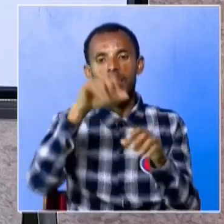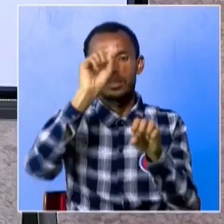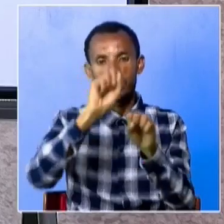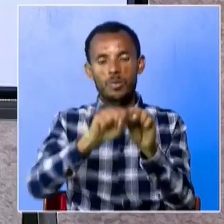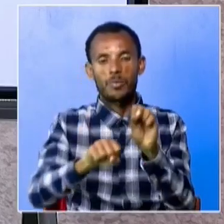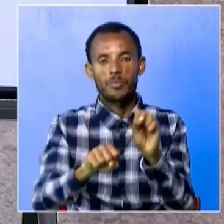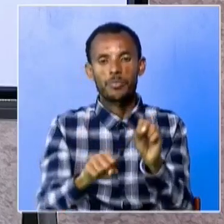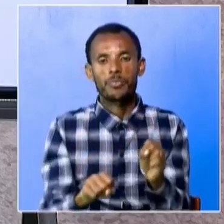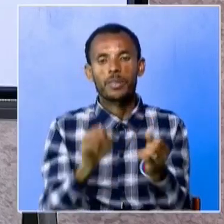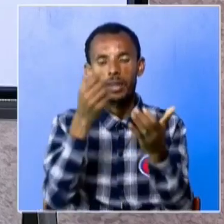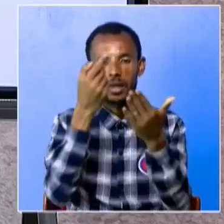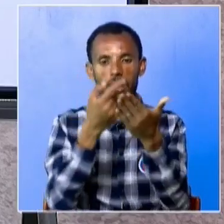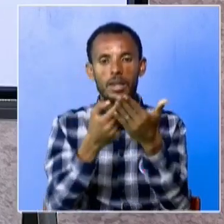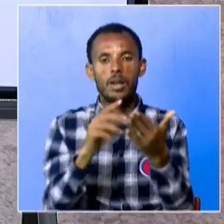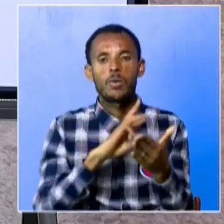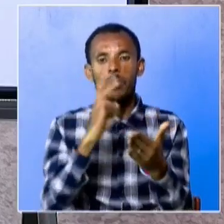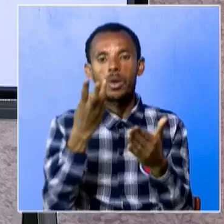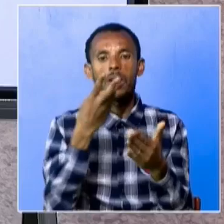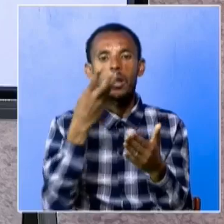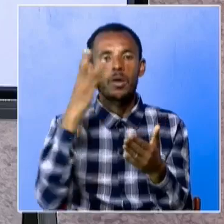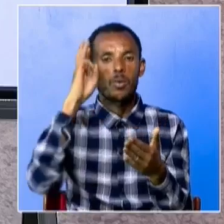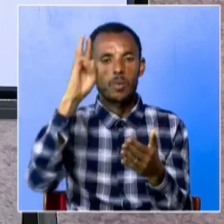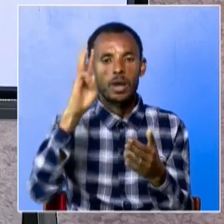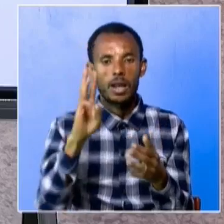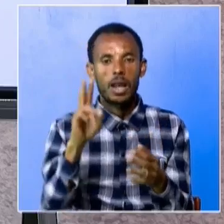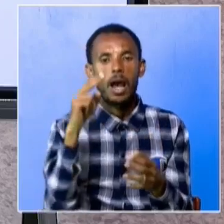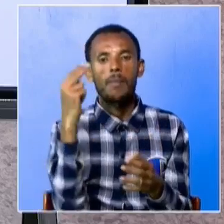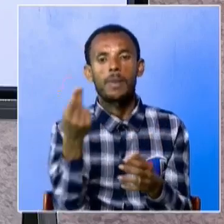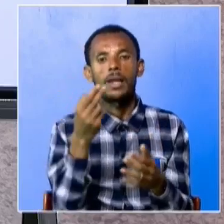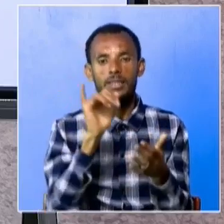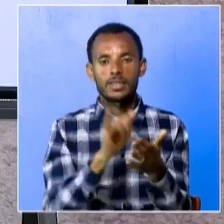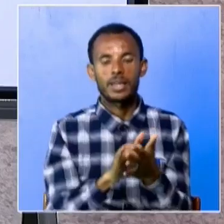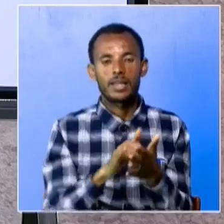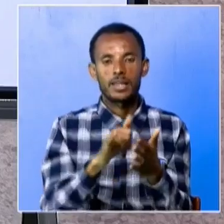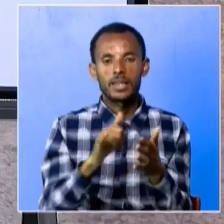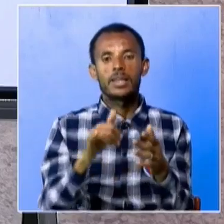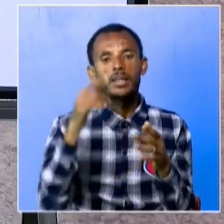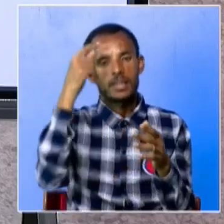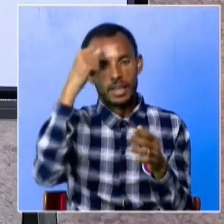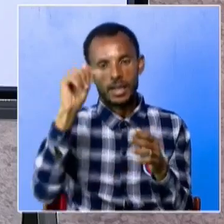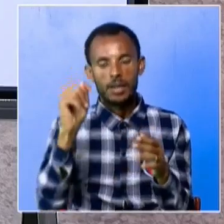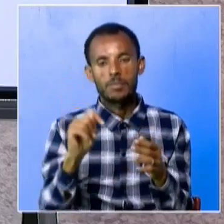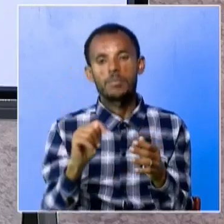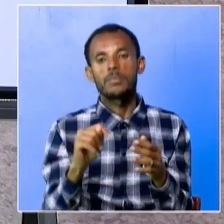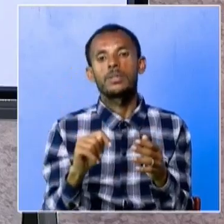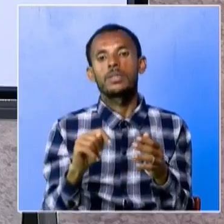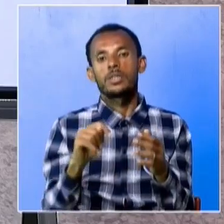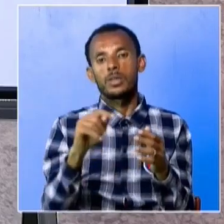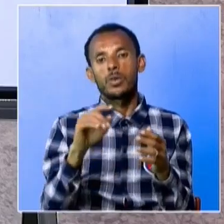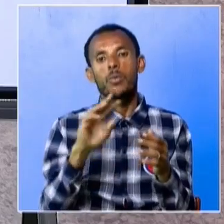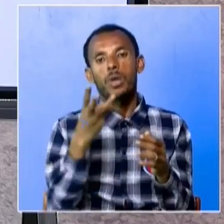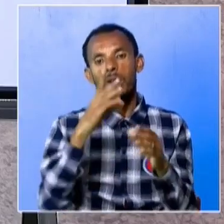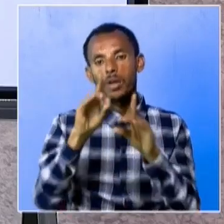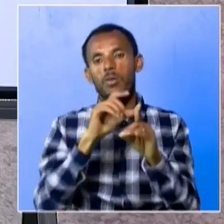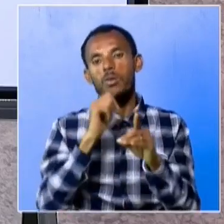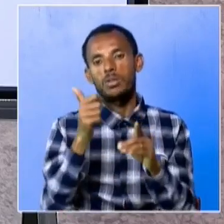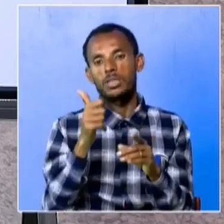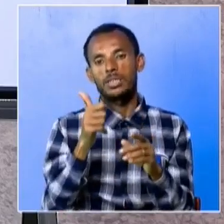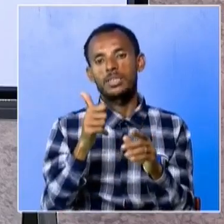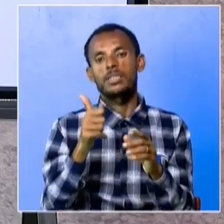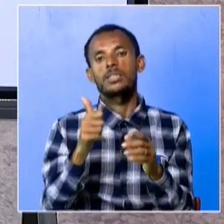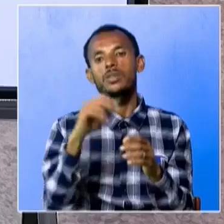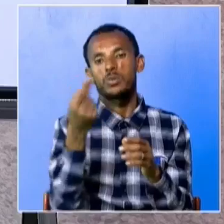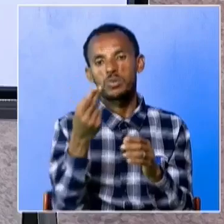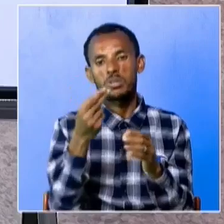So here we will apply that theorem directly. You will not have too much calculation to prove this,